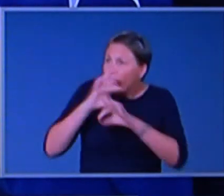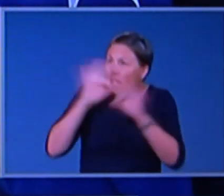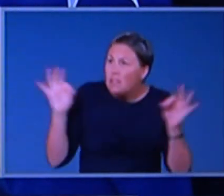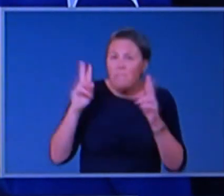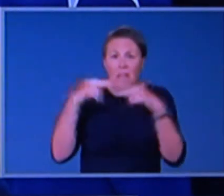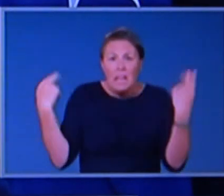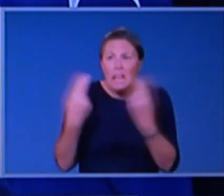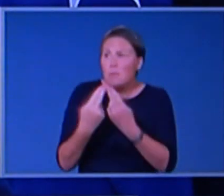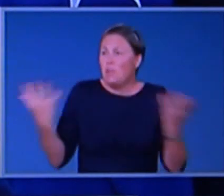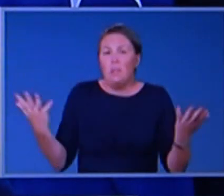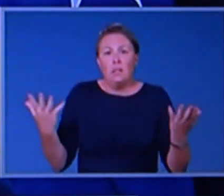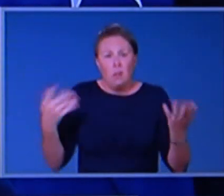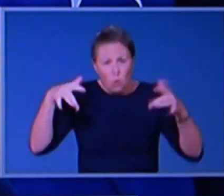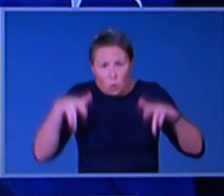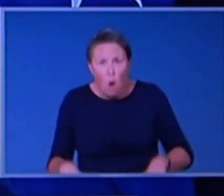people, that's not okay.